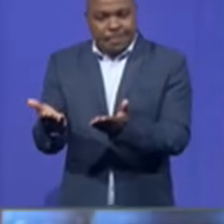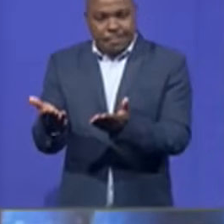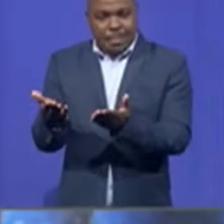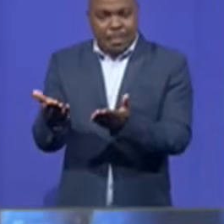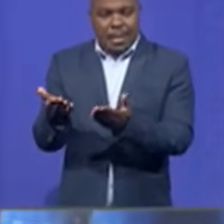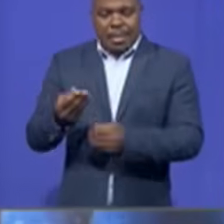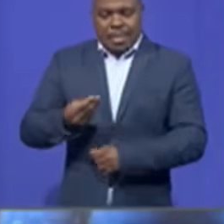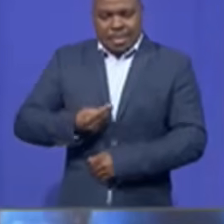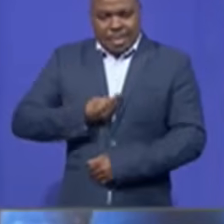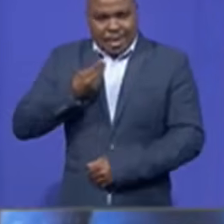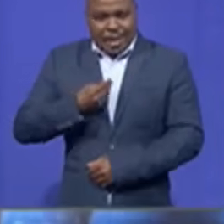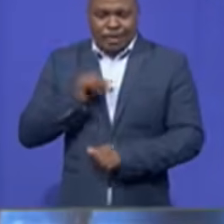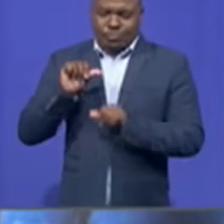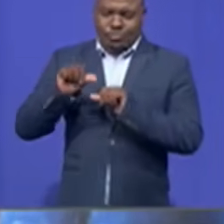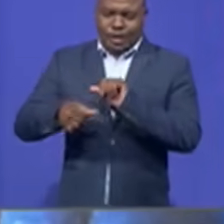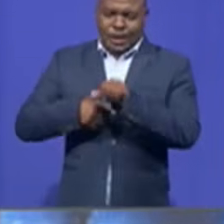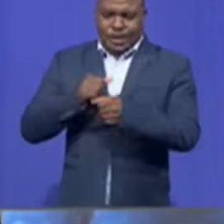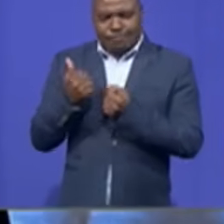a young generation.